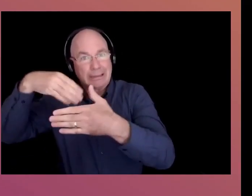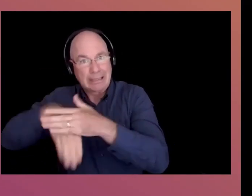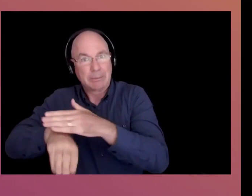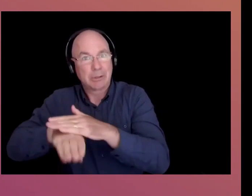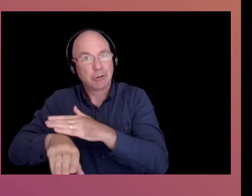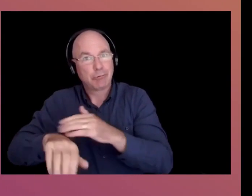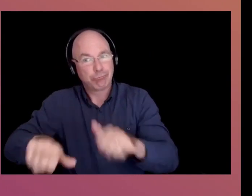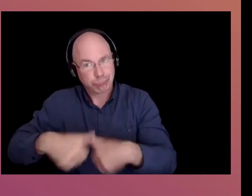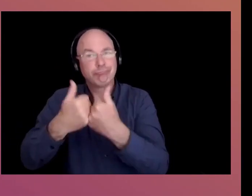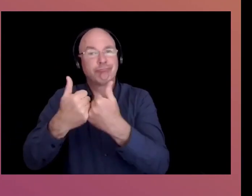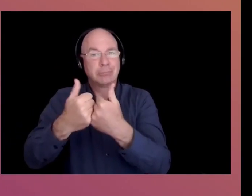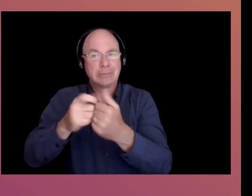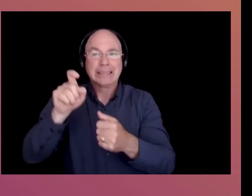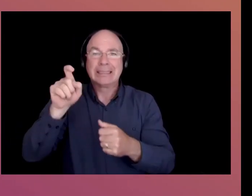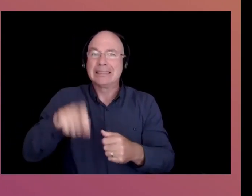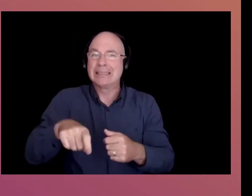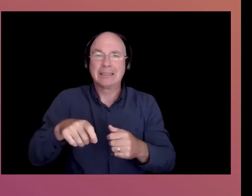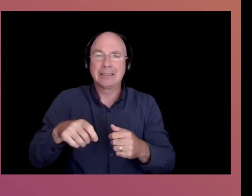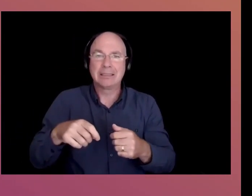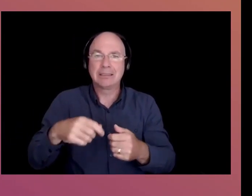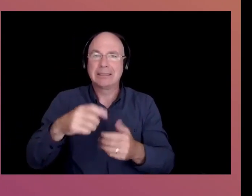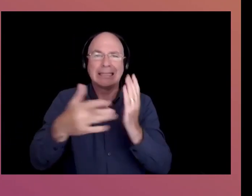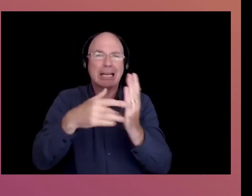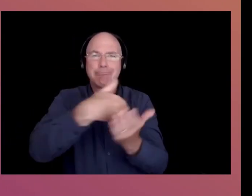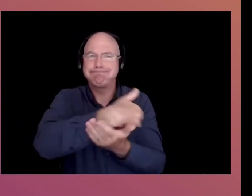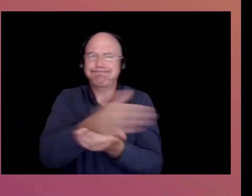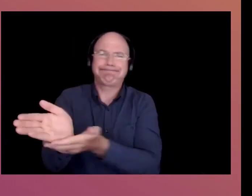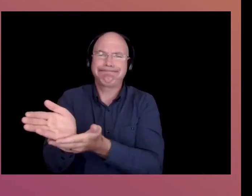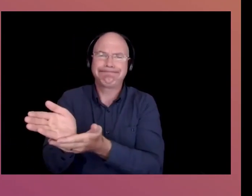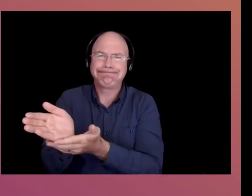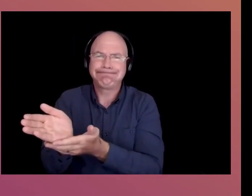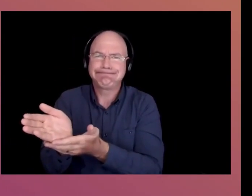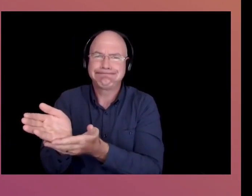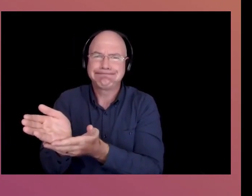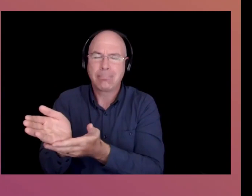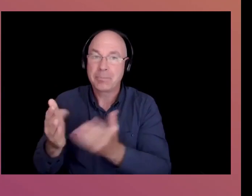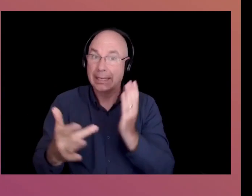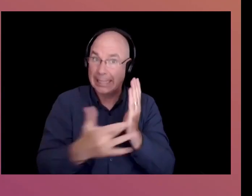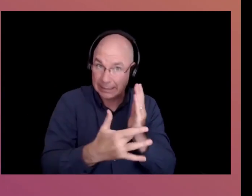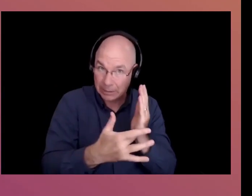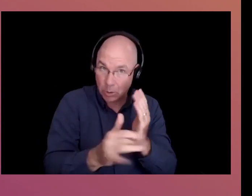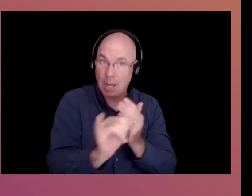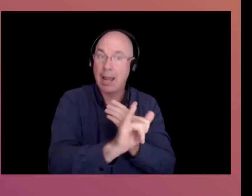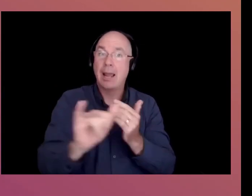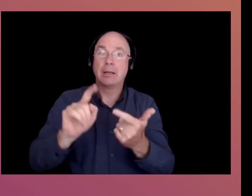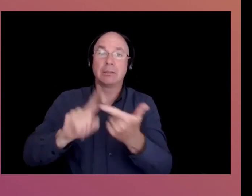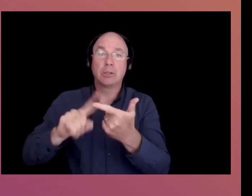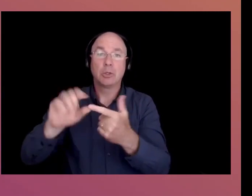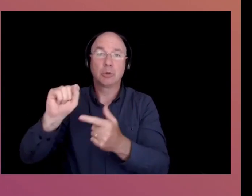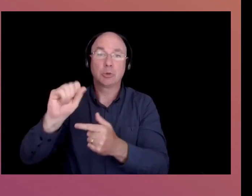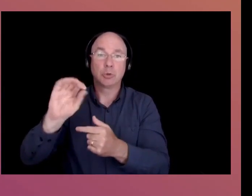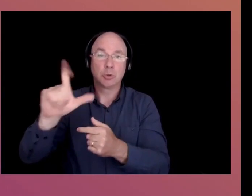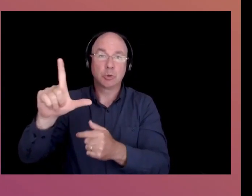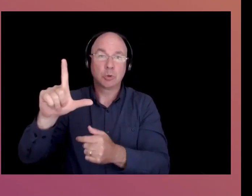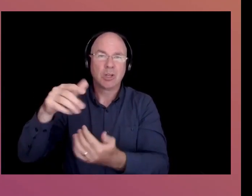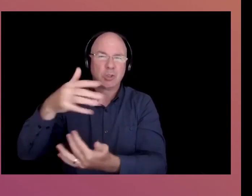We need a full spectrum of technologies. Not only technology, but social science,